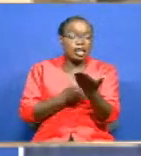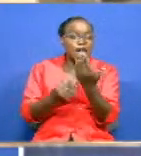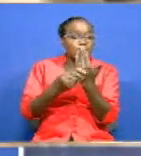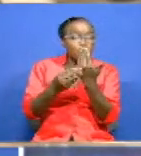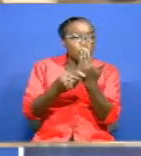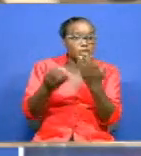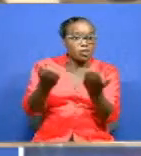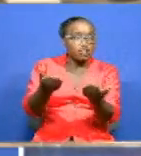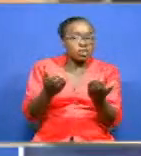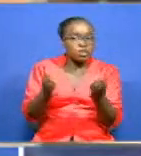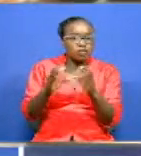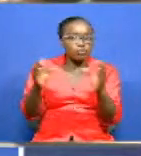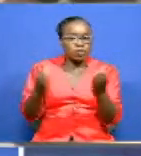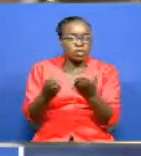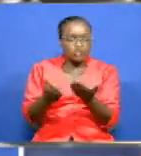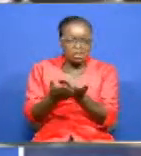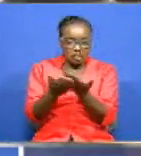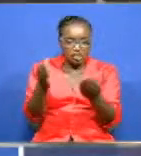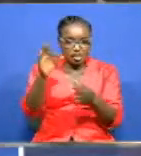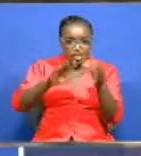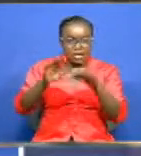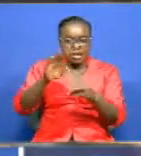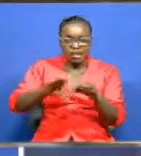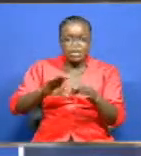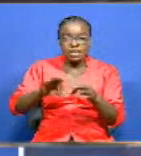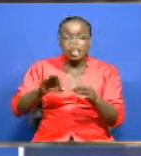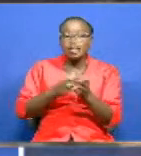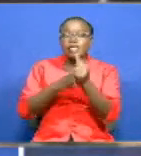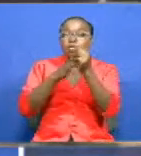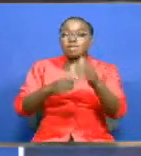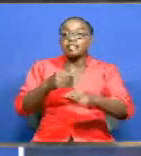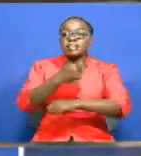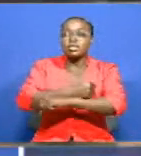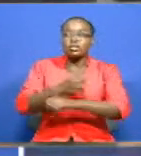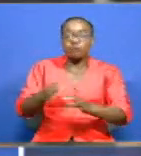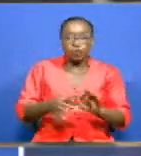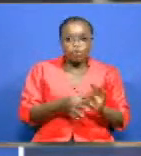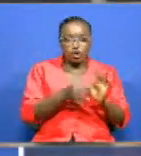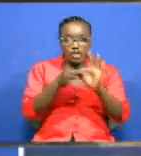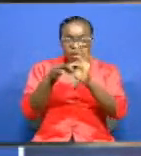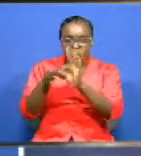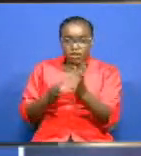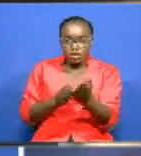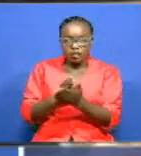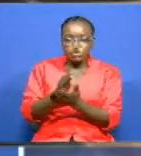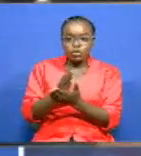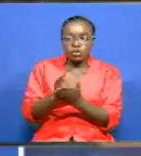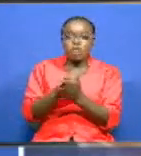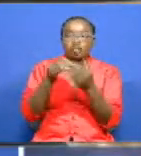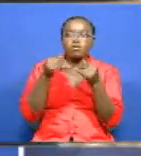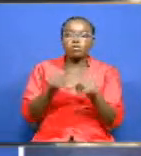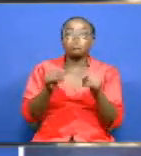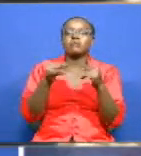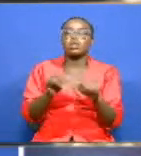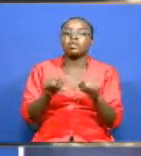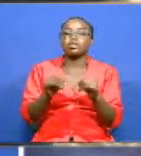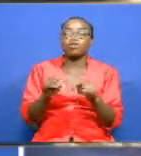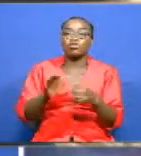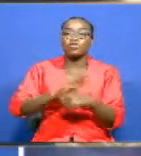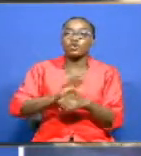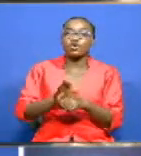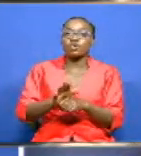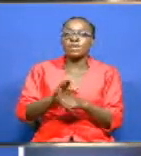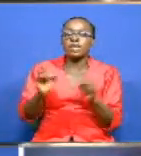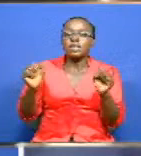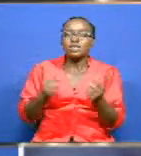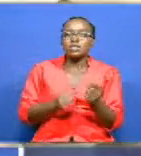need for the community, elected leaders and schools to collaborate in ensuring the implementation of the COVID-19